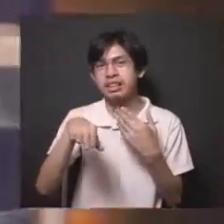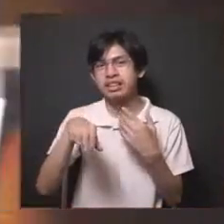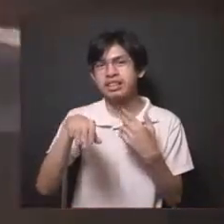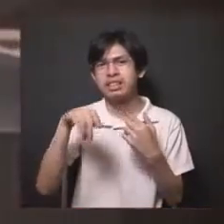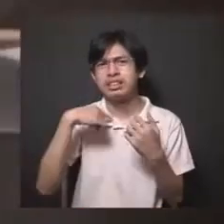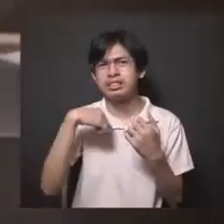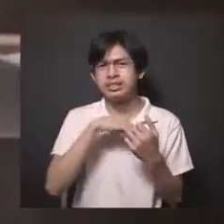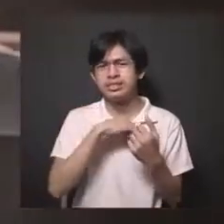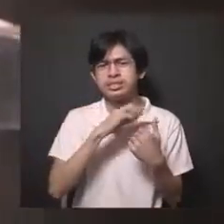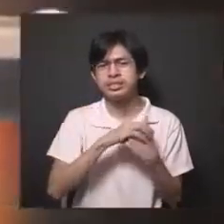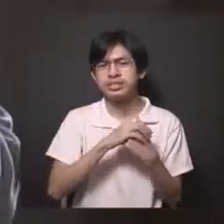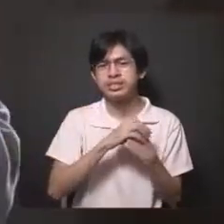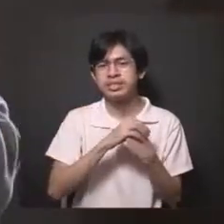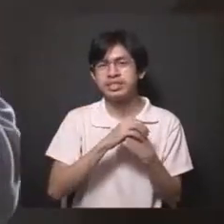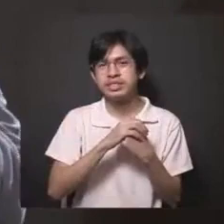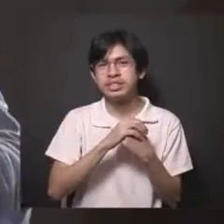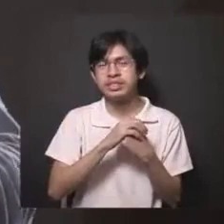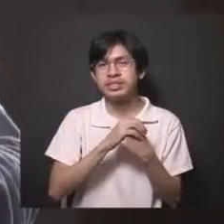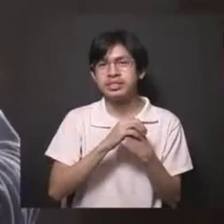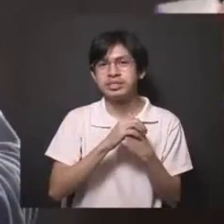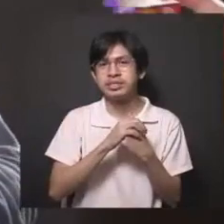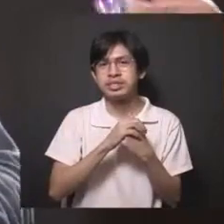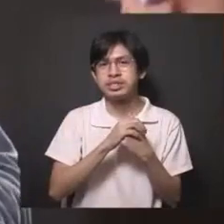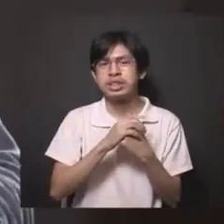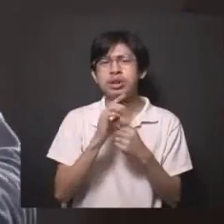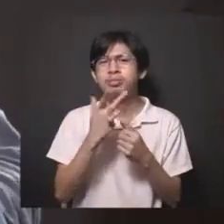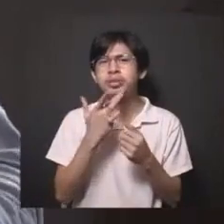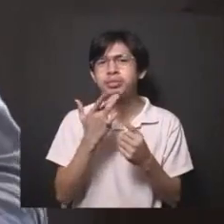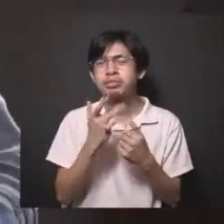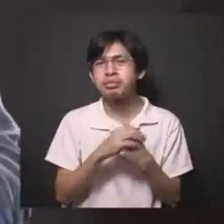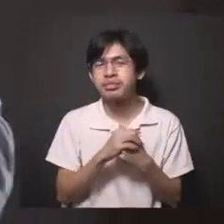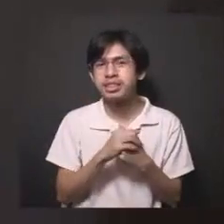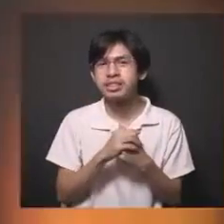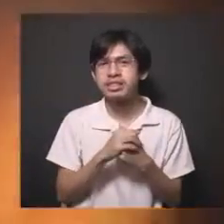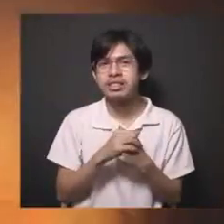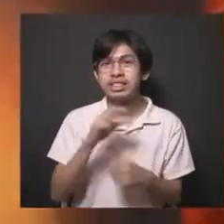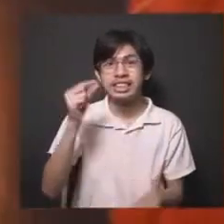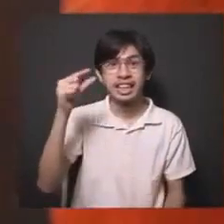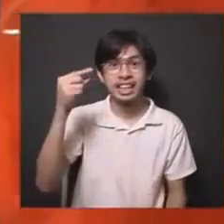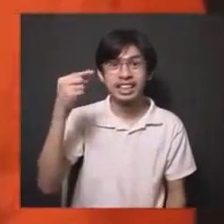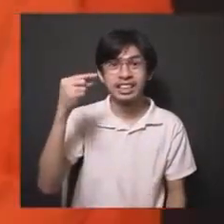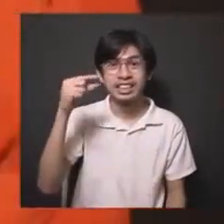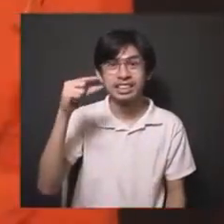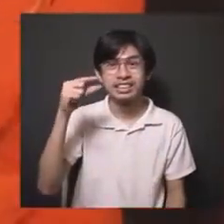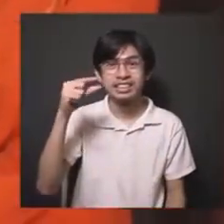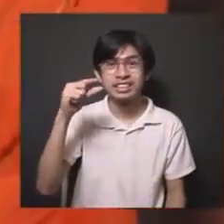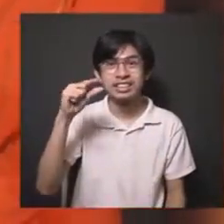they're okay. What color is that, Tim? Green. Green. Okay, so...